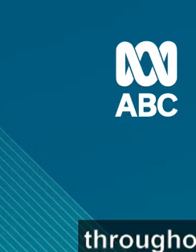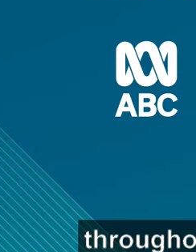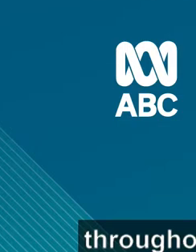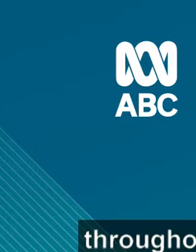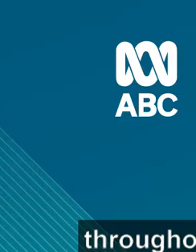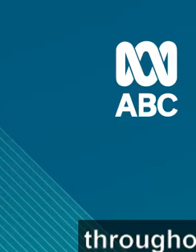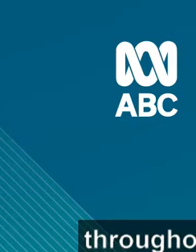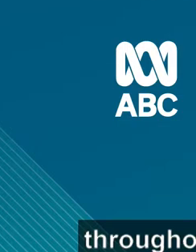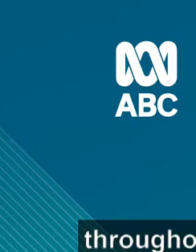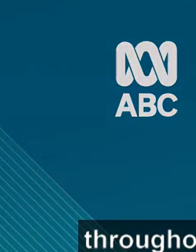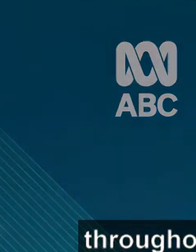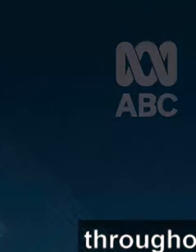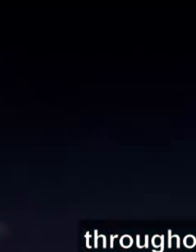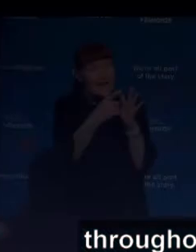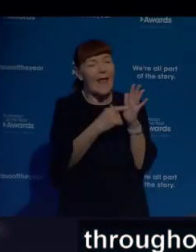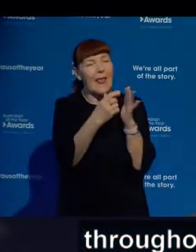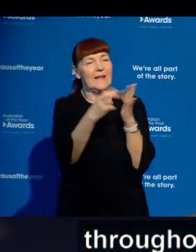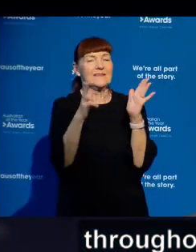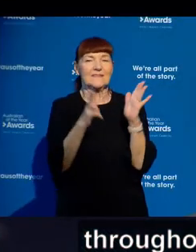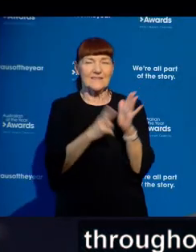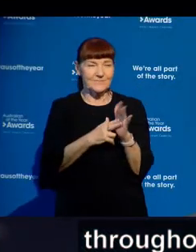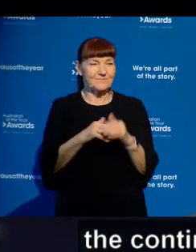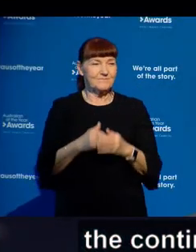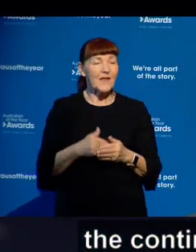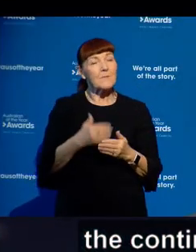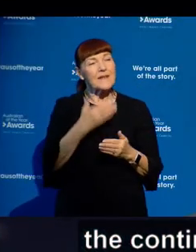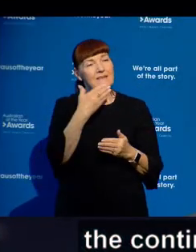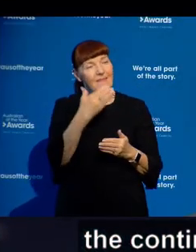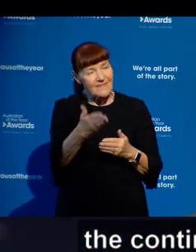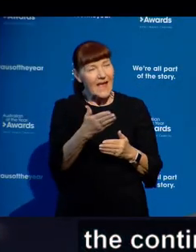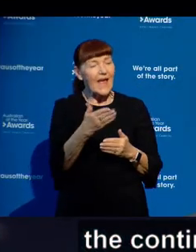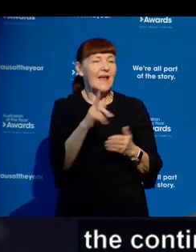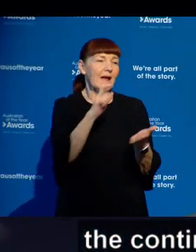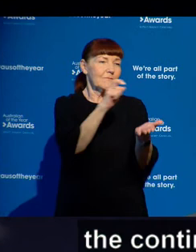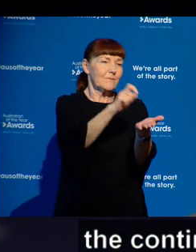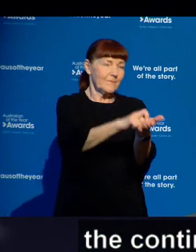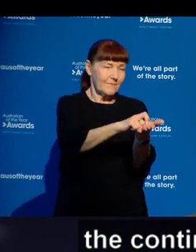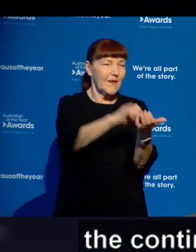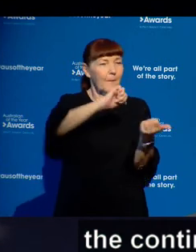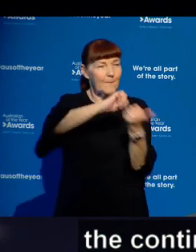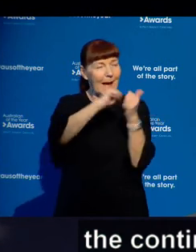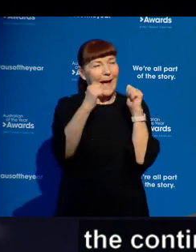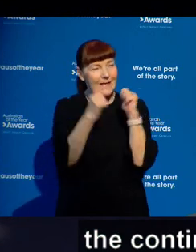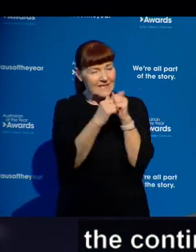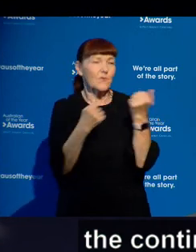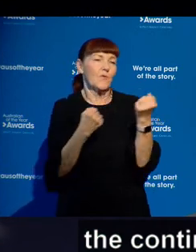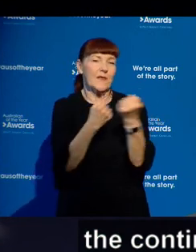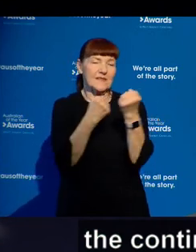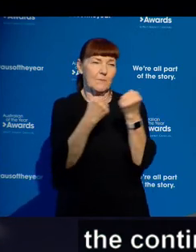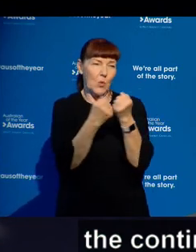Ellison. Please join me in thanking our partners for their vital ongoing support.